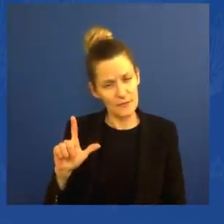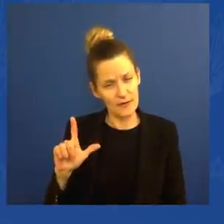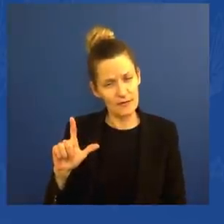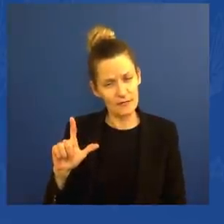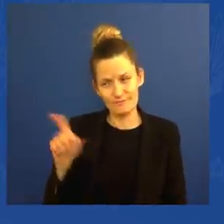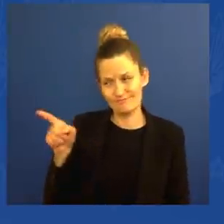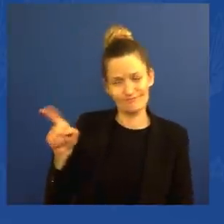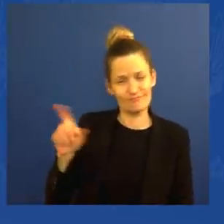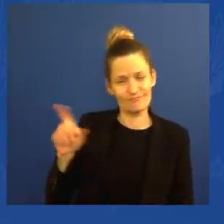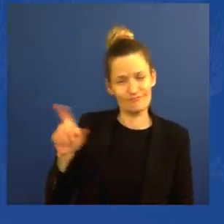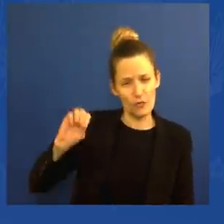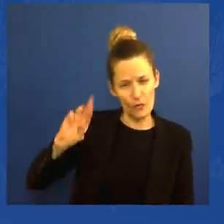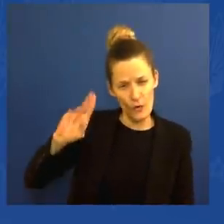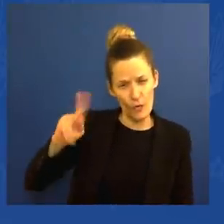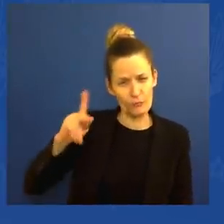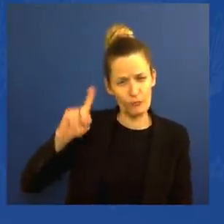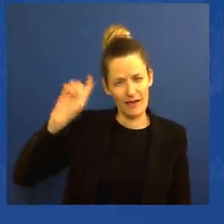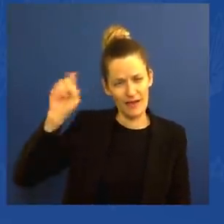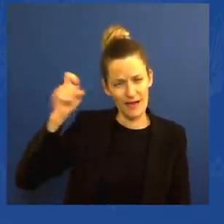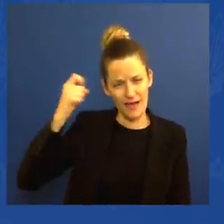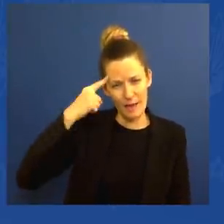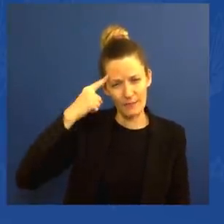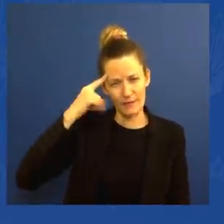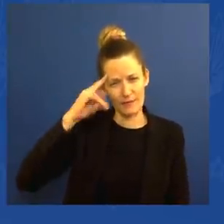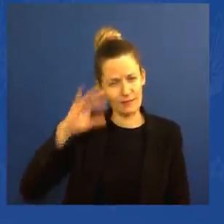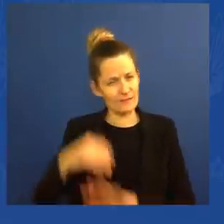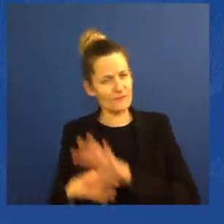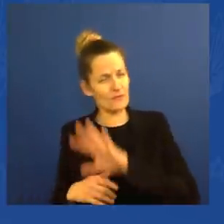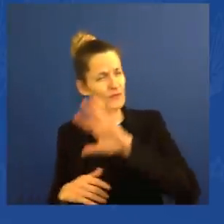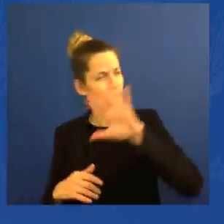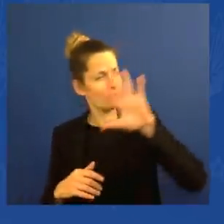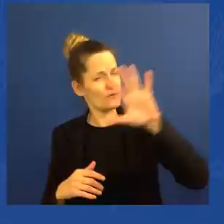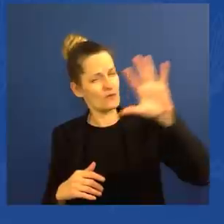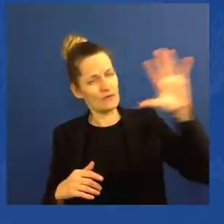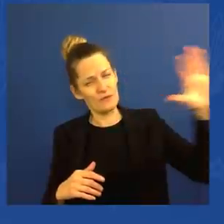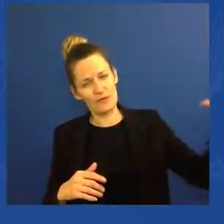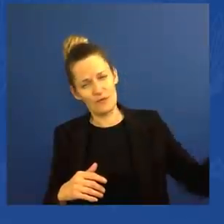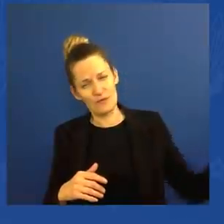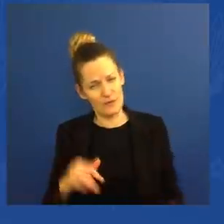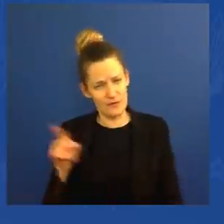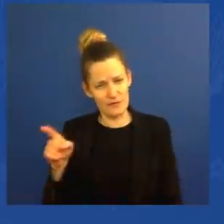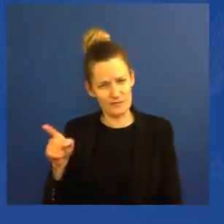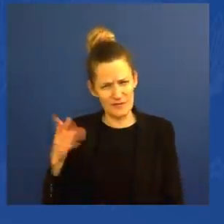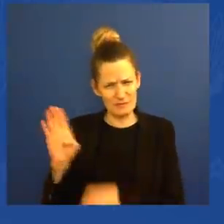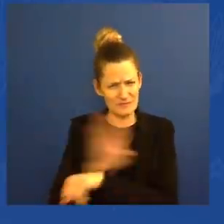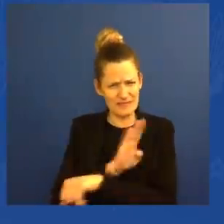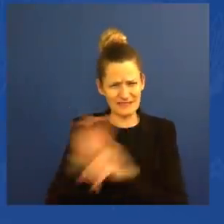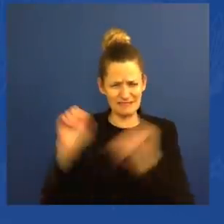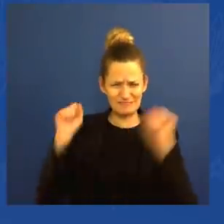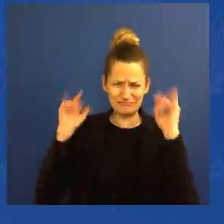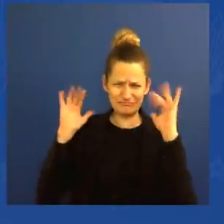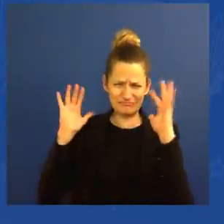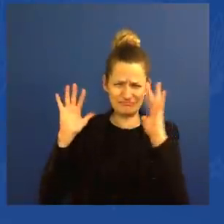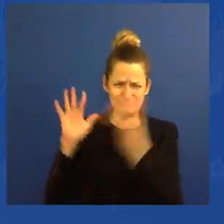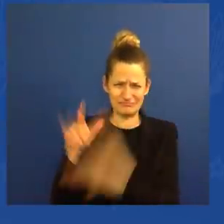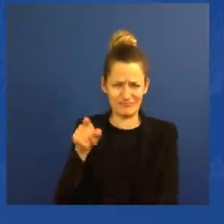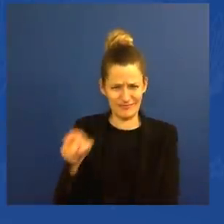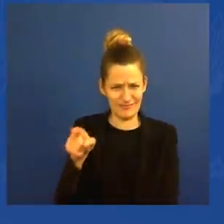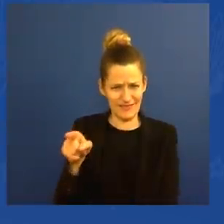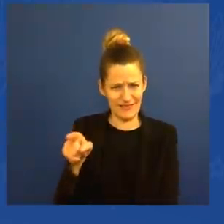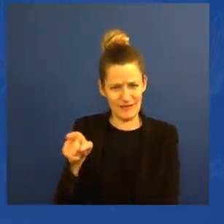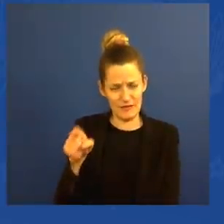corporations incorporated in Delaware than every other state in the union combined. And I got elected 7 times to